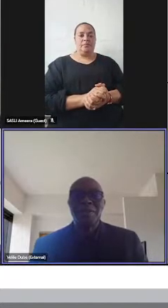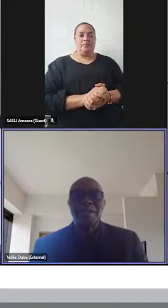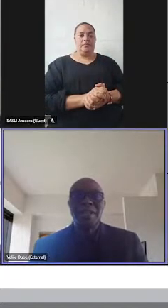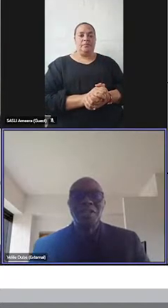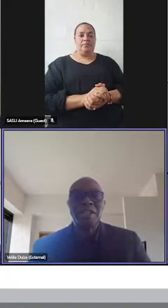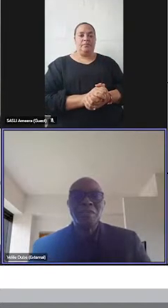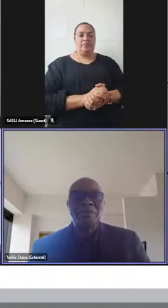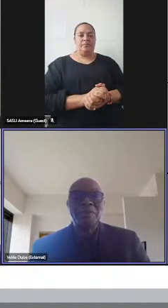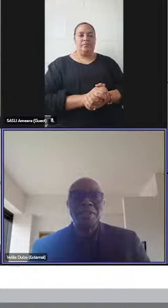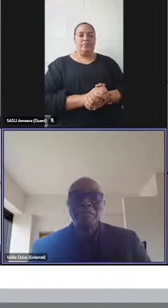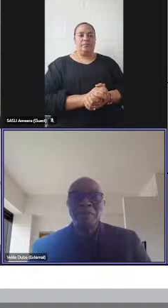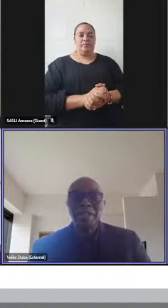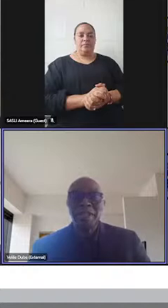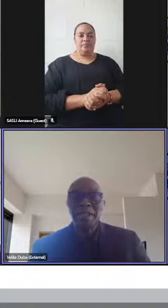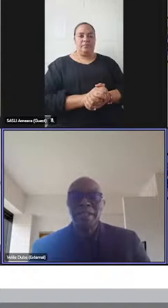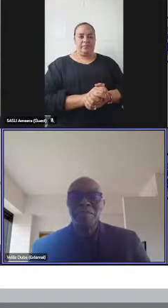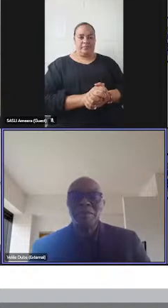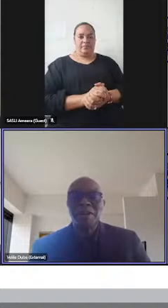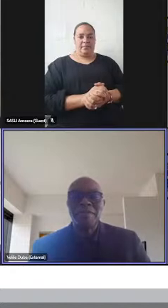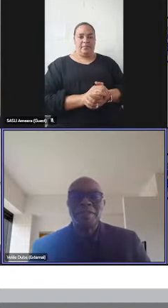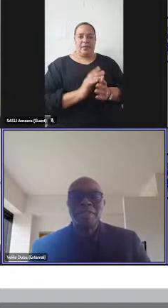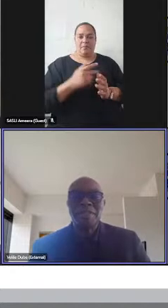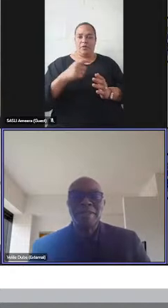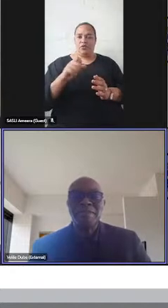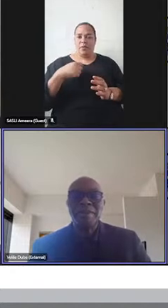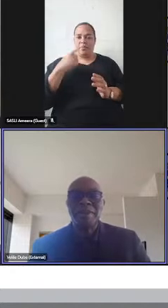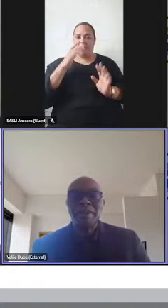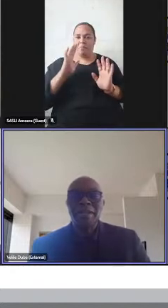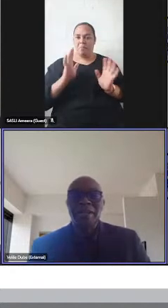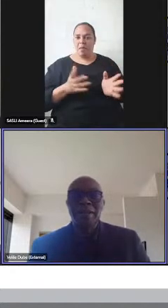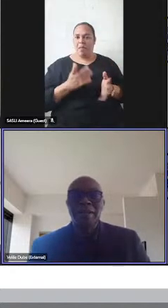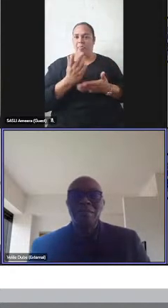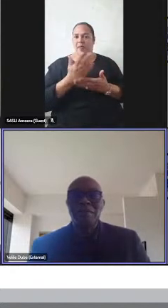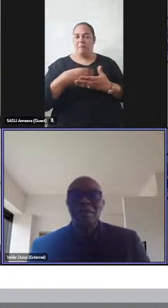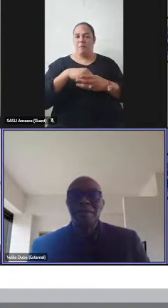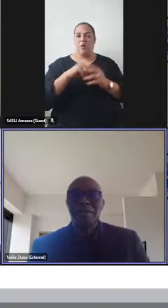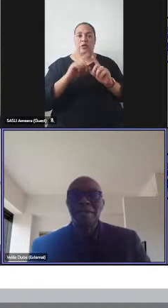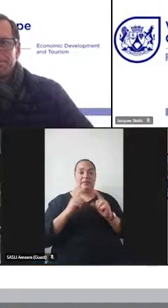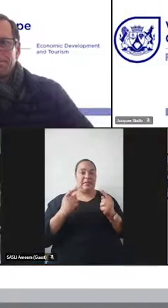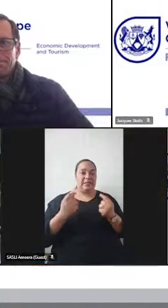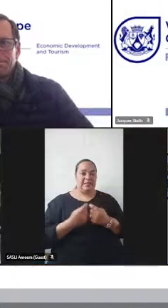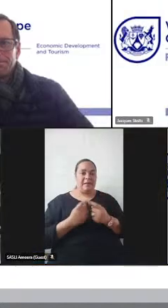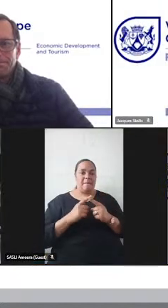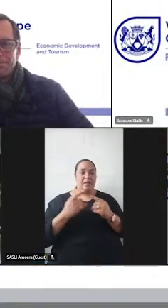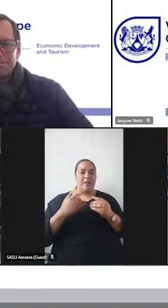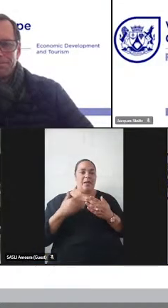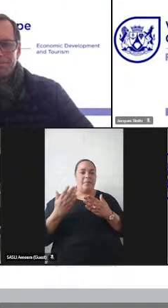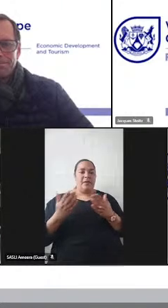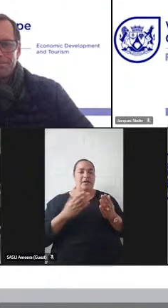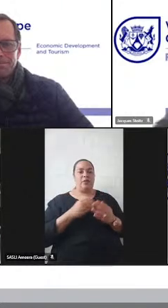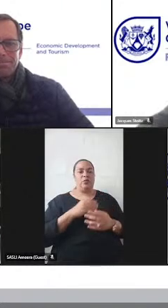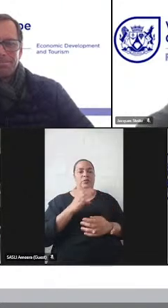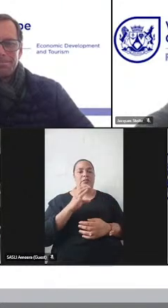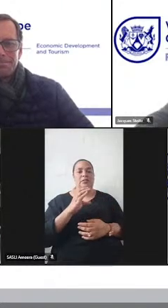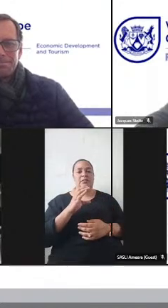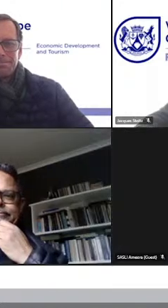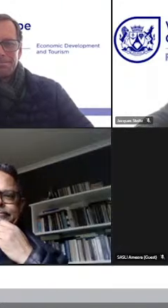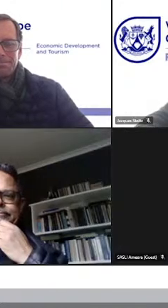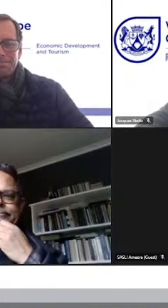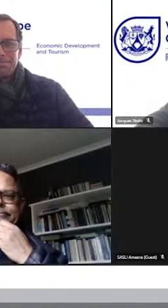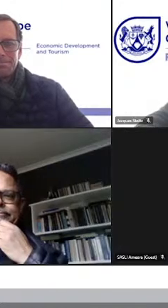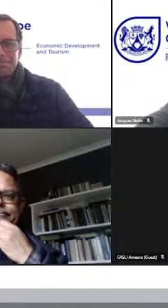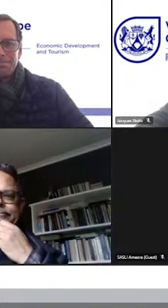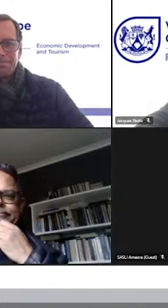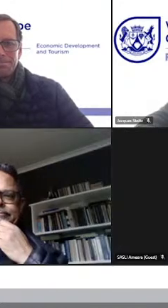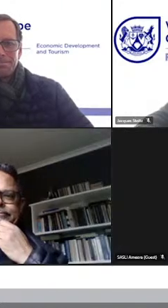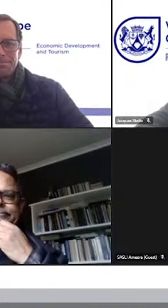It looks like, Chair, we've got everybody that's part of the team, and I'll hand over to the CFO to lead the presentation. Thank